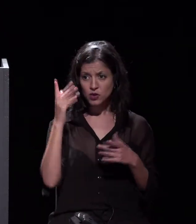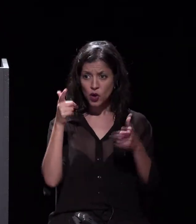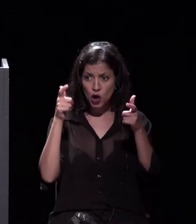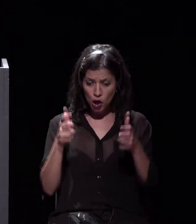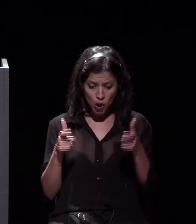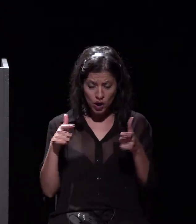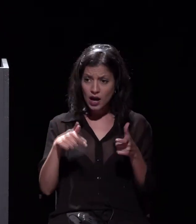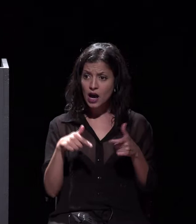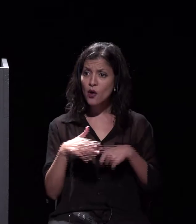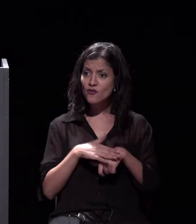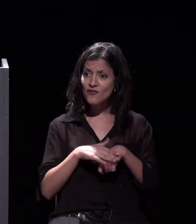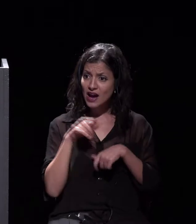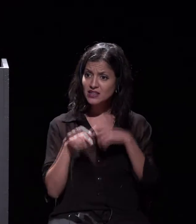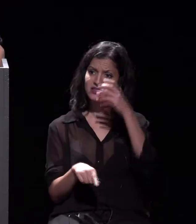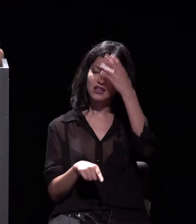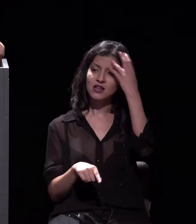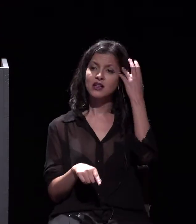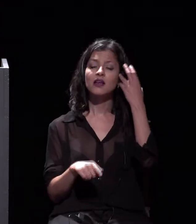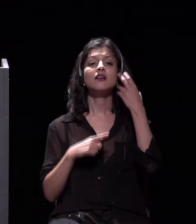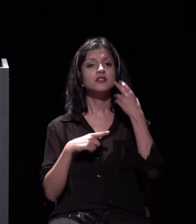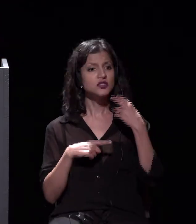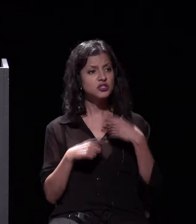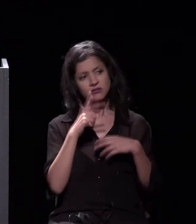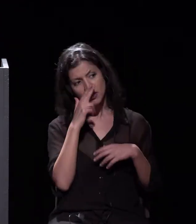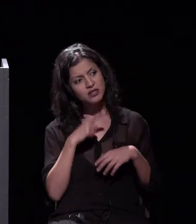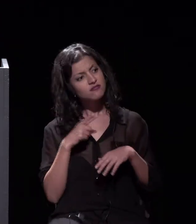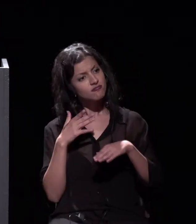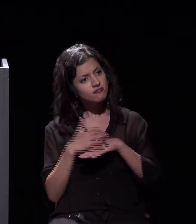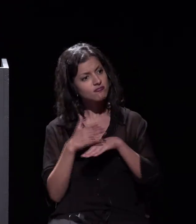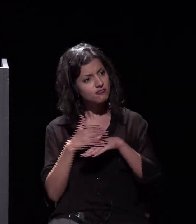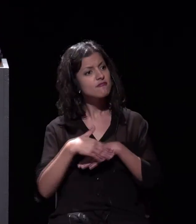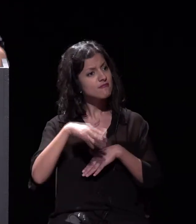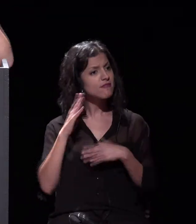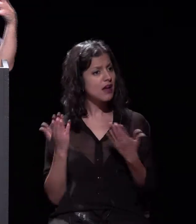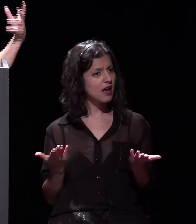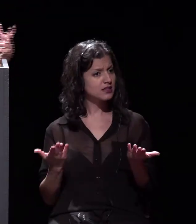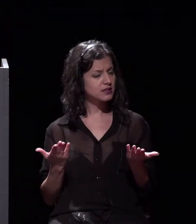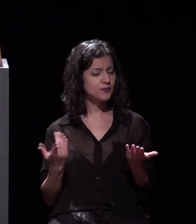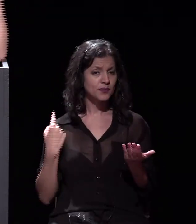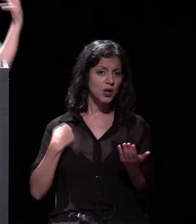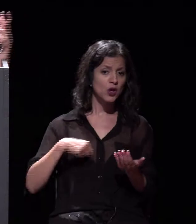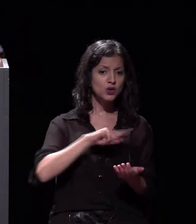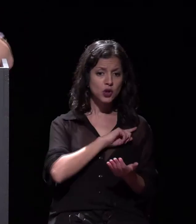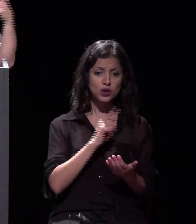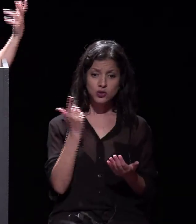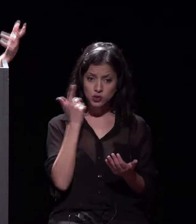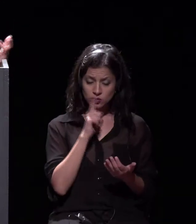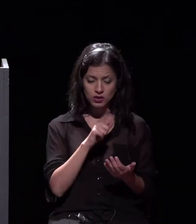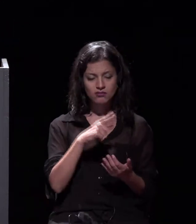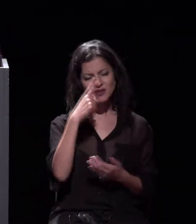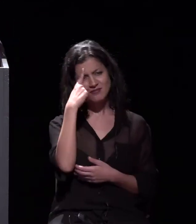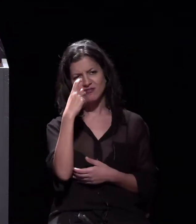direct incidence. We have quite willfully kind of moved away from that. I have just been, I don't know, something